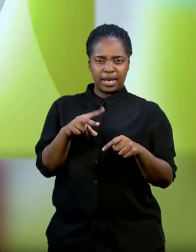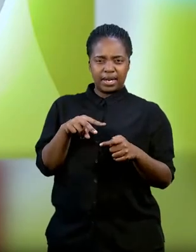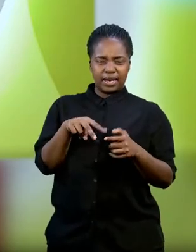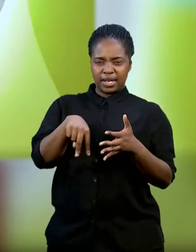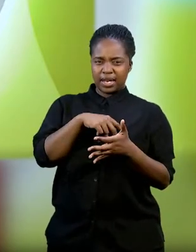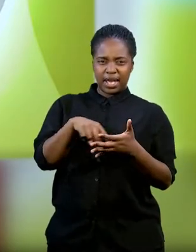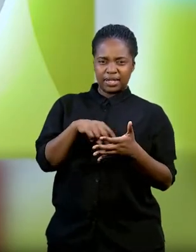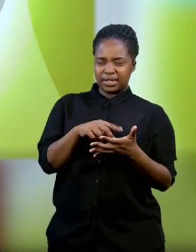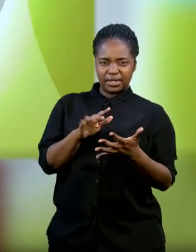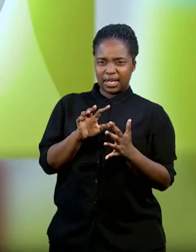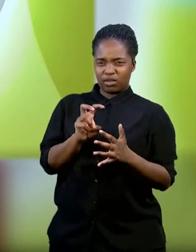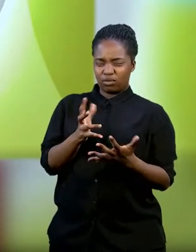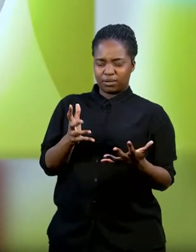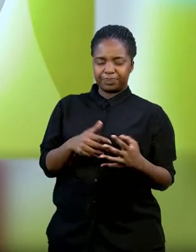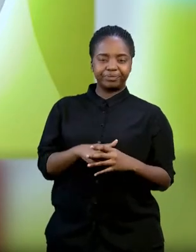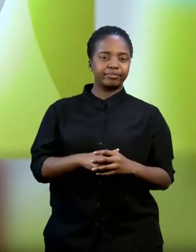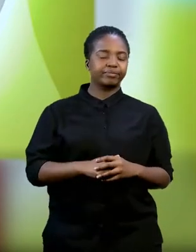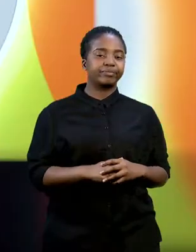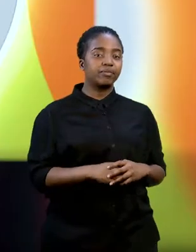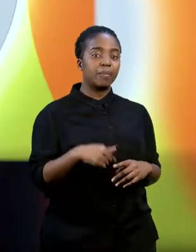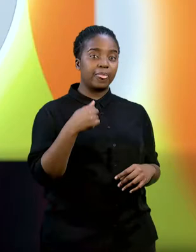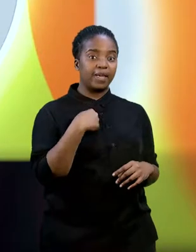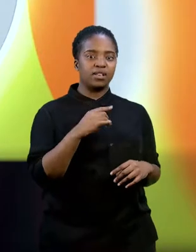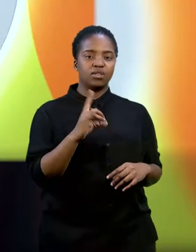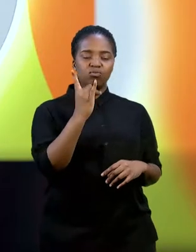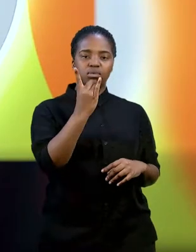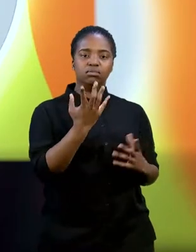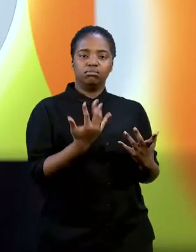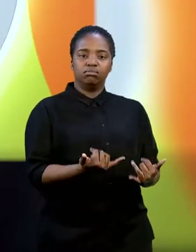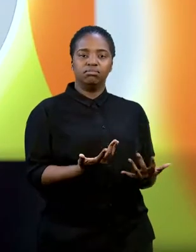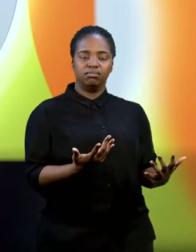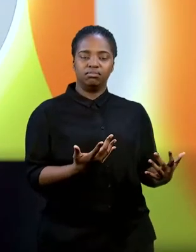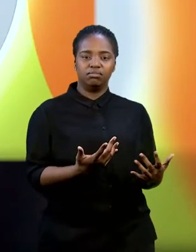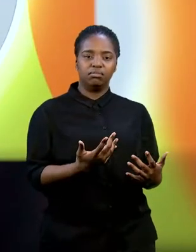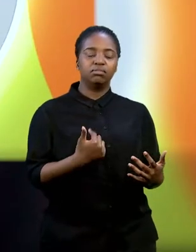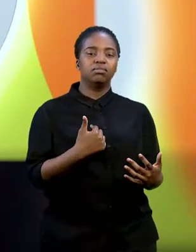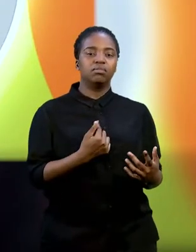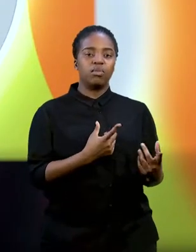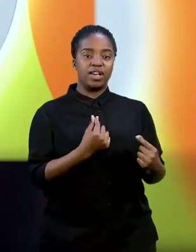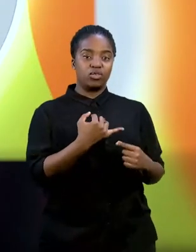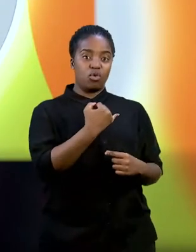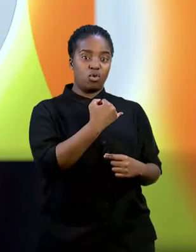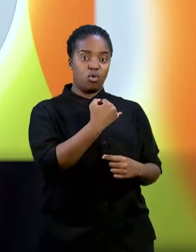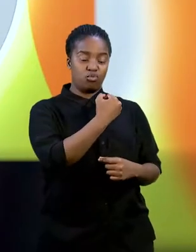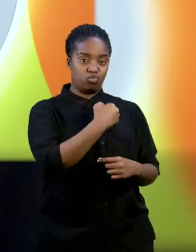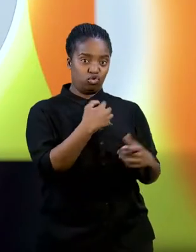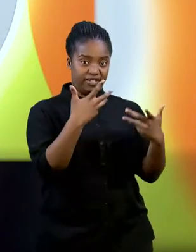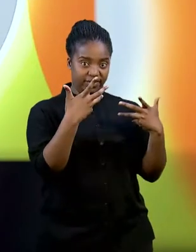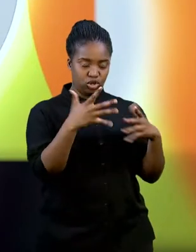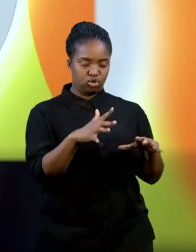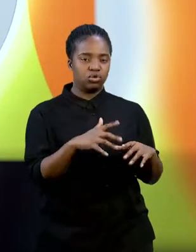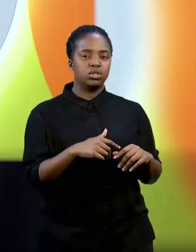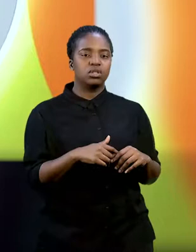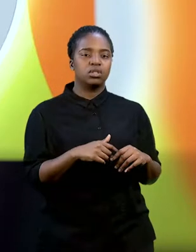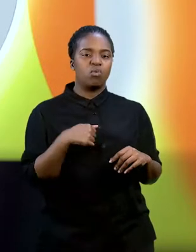etsa? Ka go tseba ka se ke godile ka botsa ka re baneng ne tshwantse ke etse operation. Ba re no